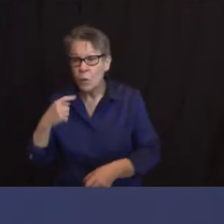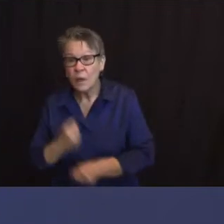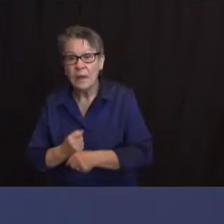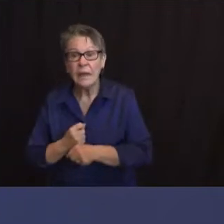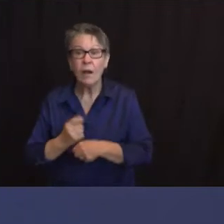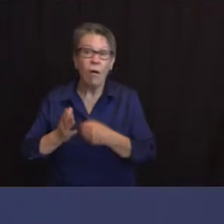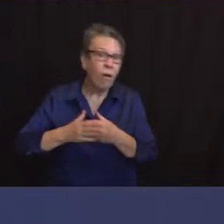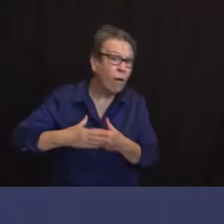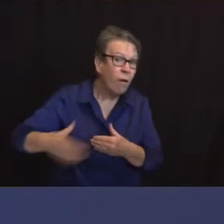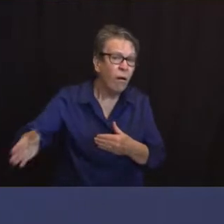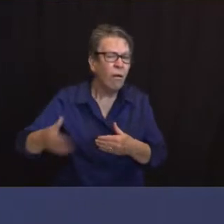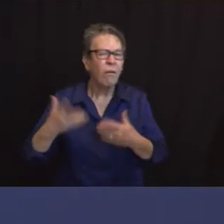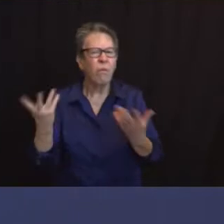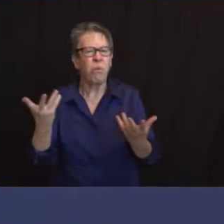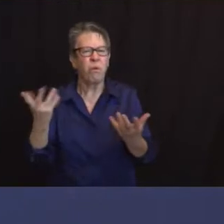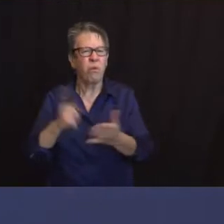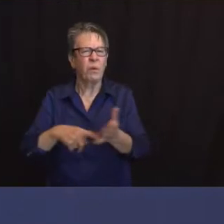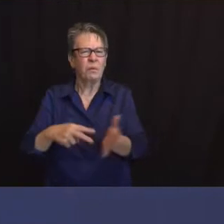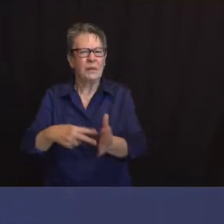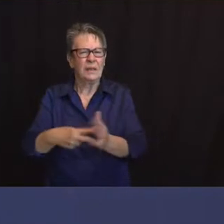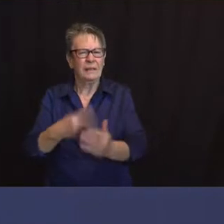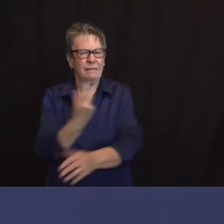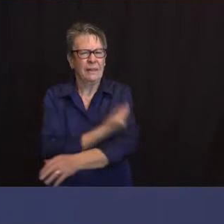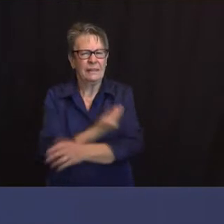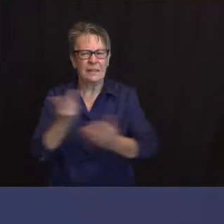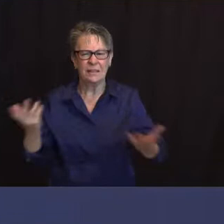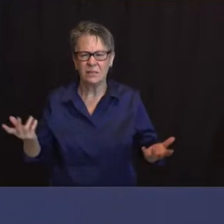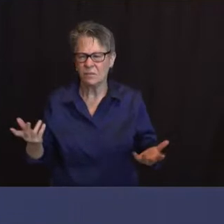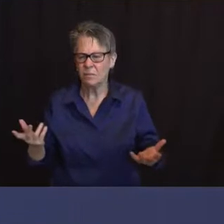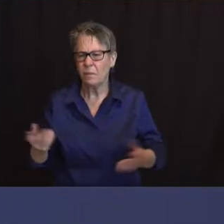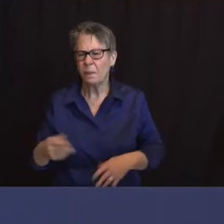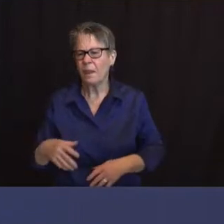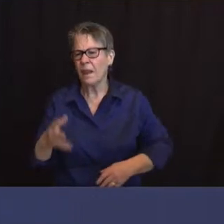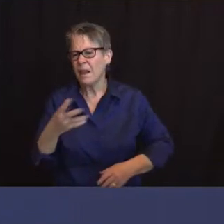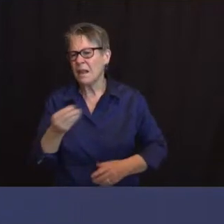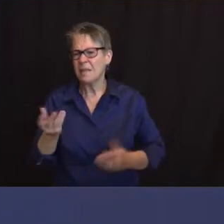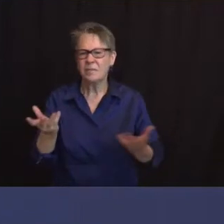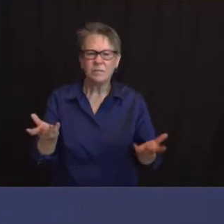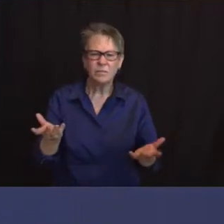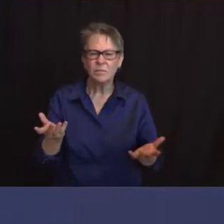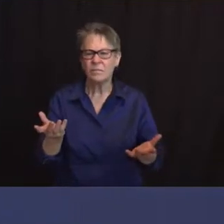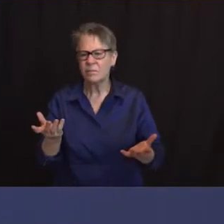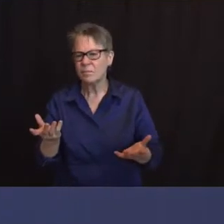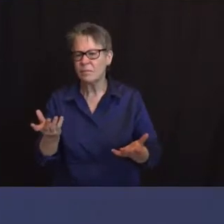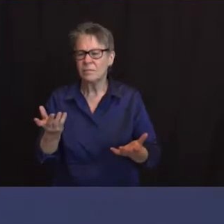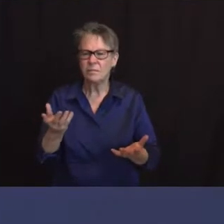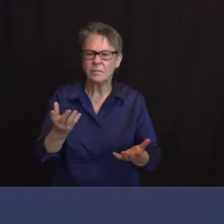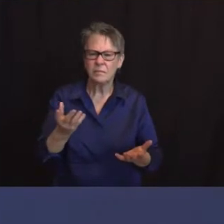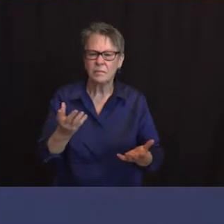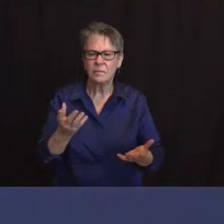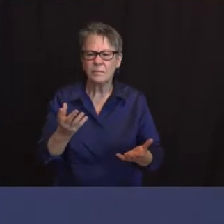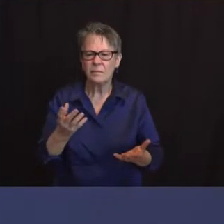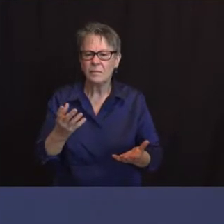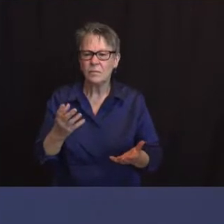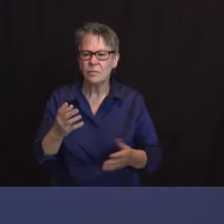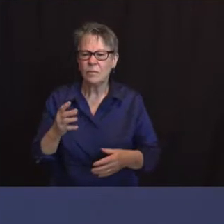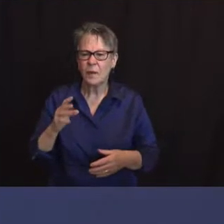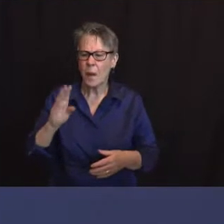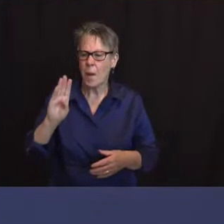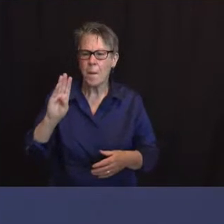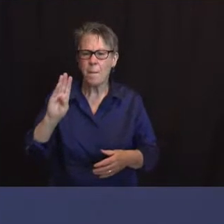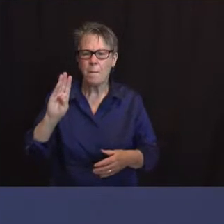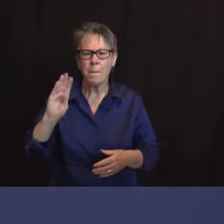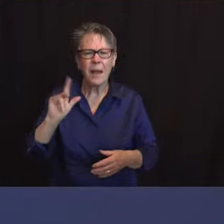And then the only other question, Governor, Baylor, Gonzaga tonight, it's a very tight game. What's your call on that? Thank